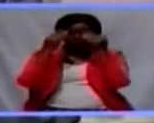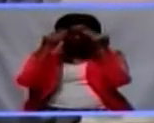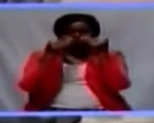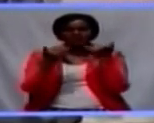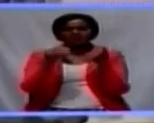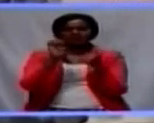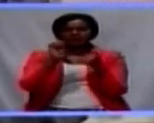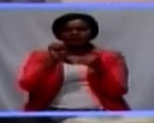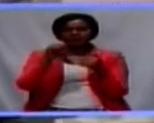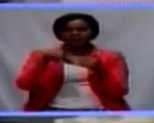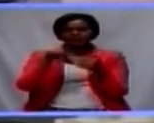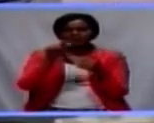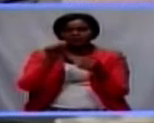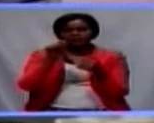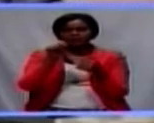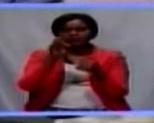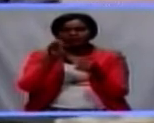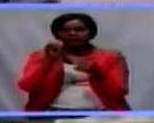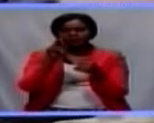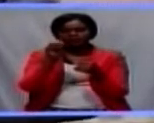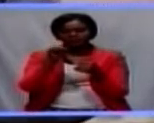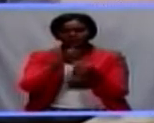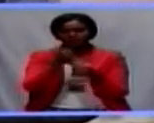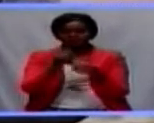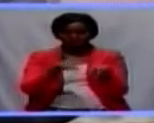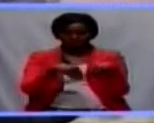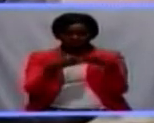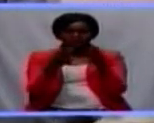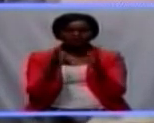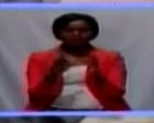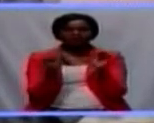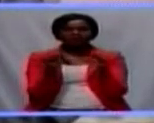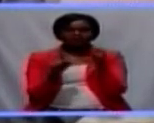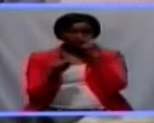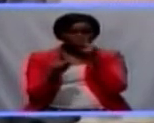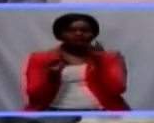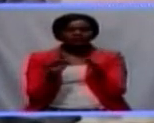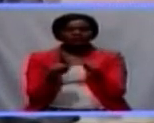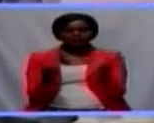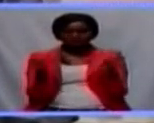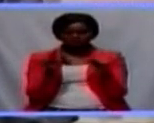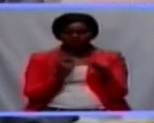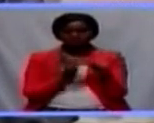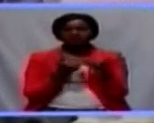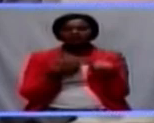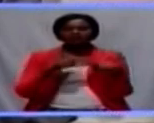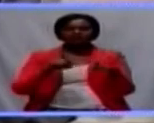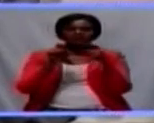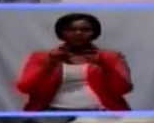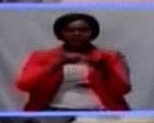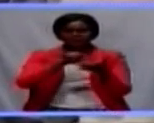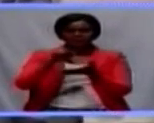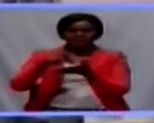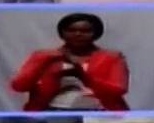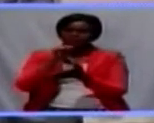e-platform. Everything that you do to any supplier, we'll be able to see that. When you have a challenge where your payment has